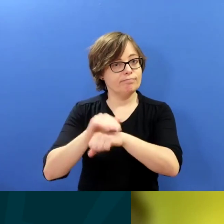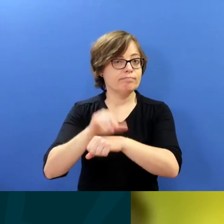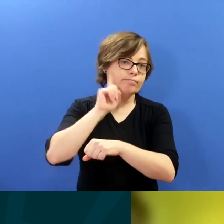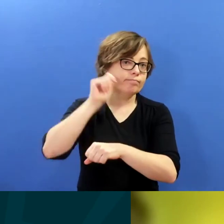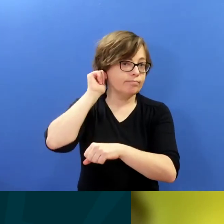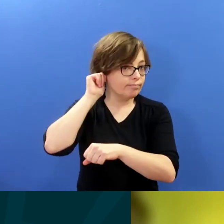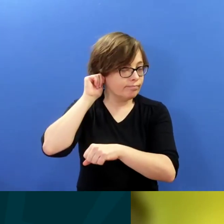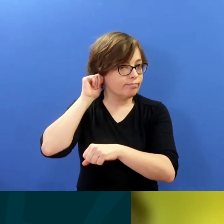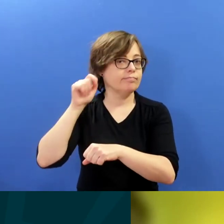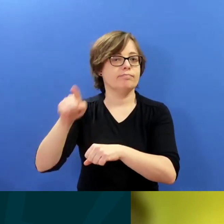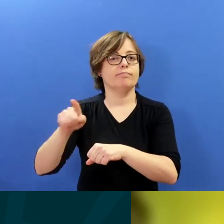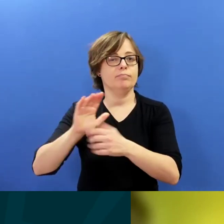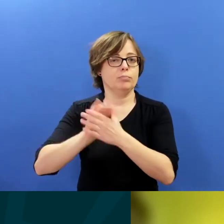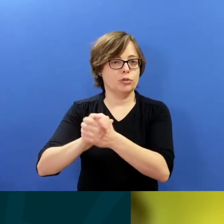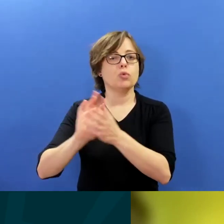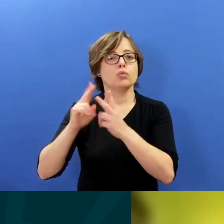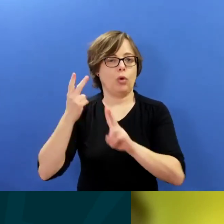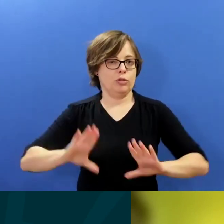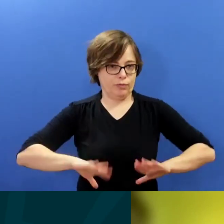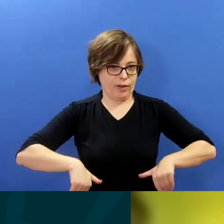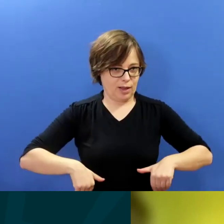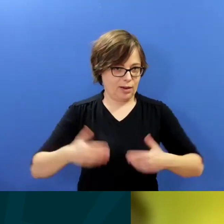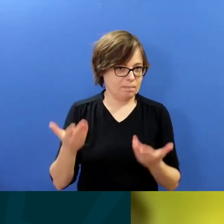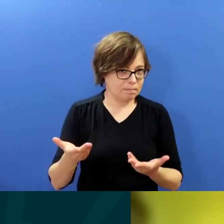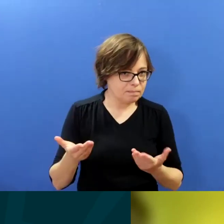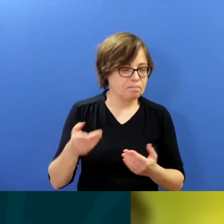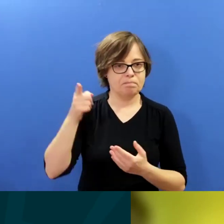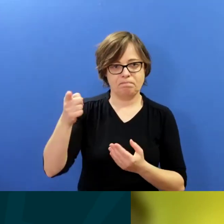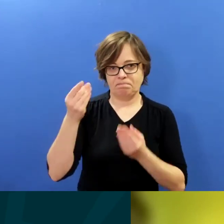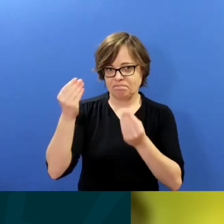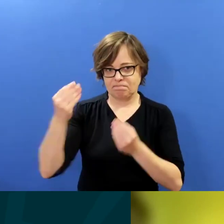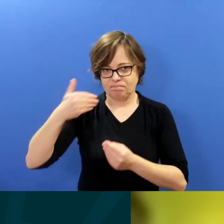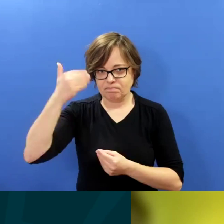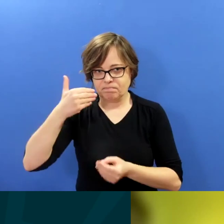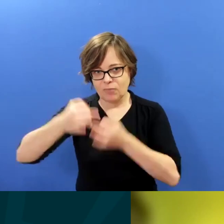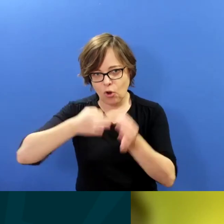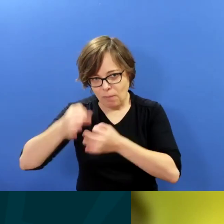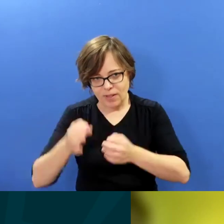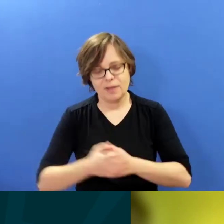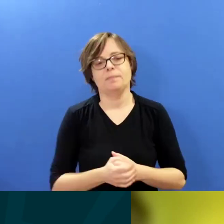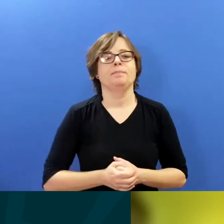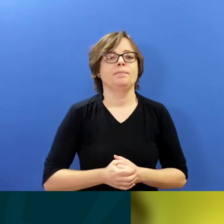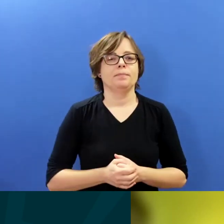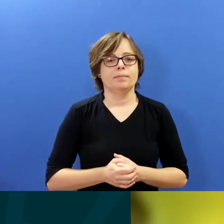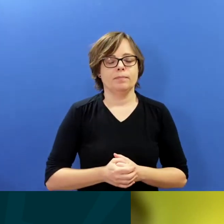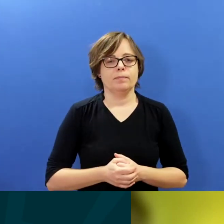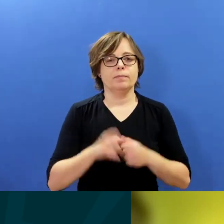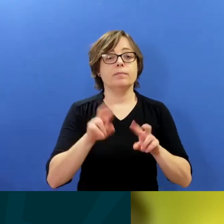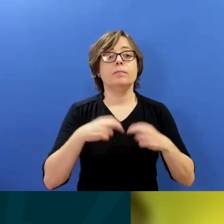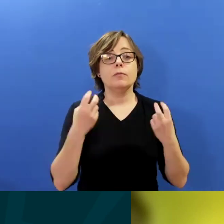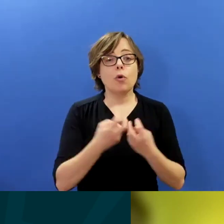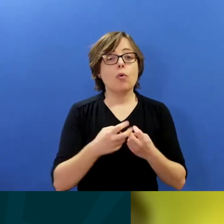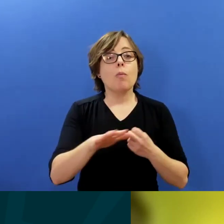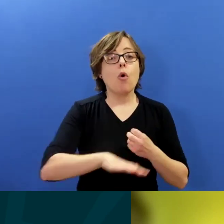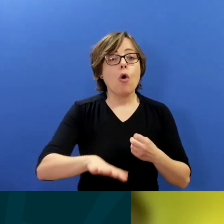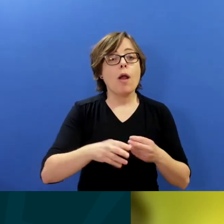technological issues. I'd like to very much thank our Swiss friends and colleagues for this fantastic seminar. The